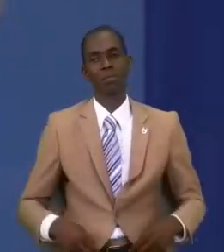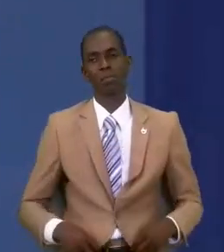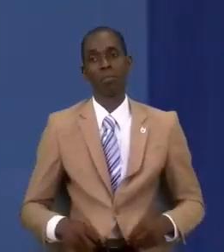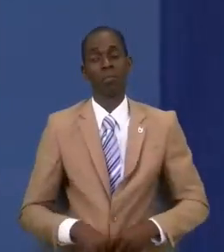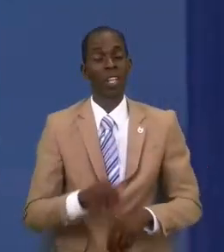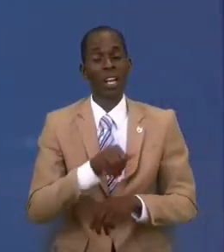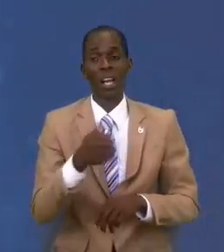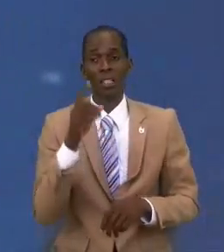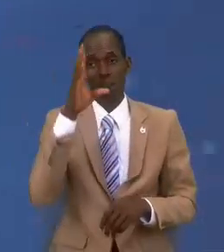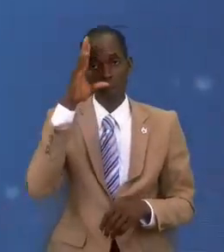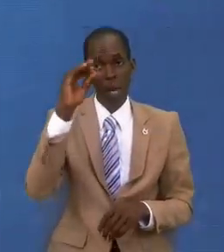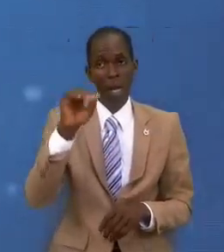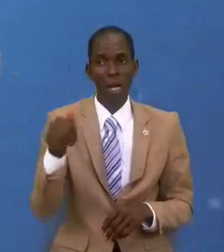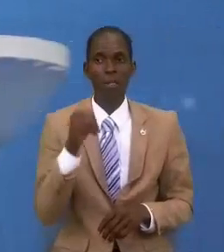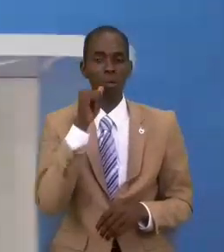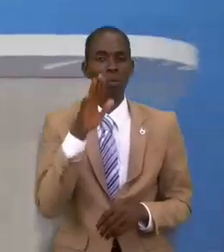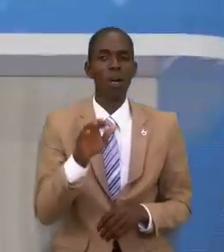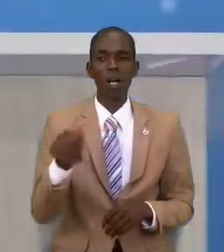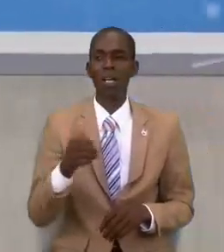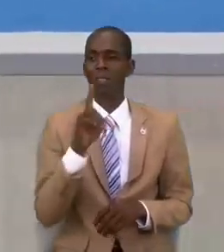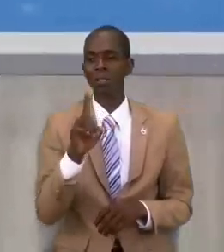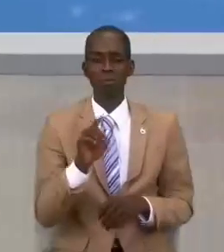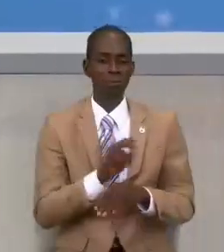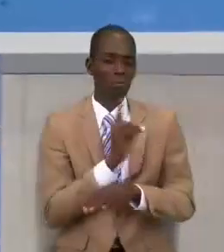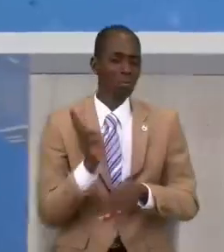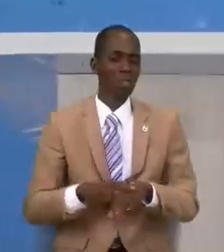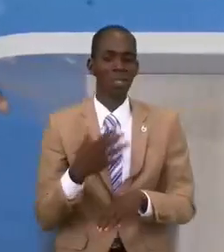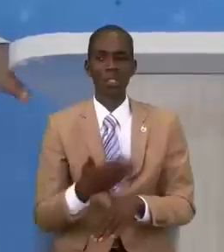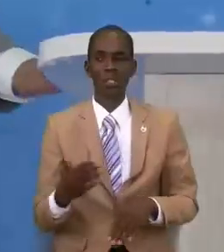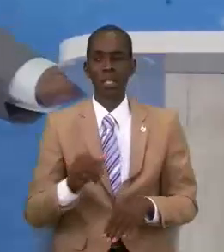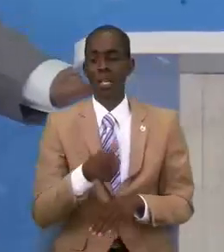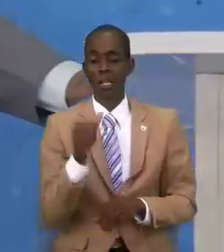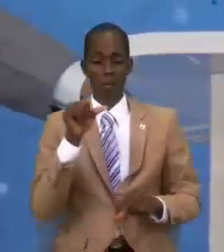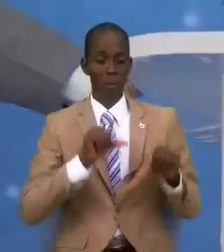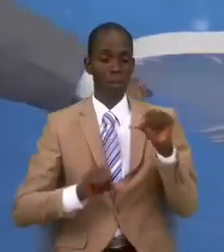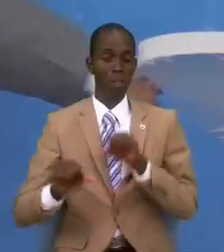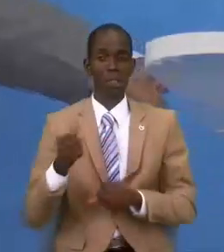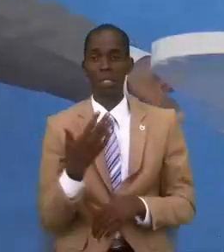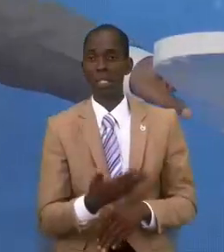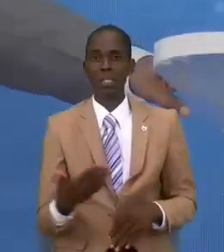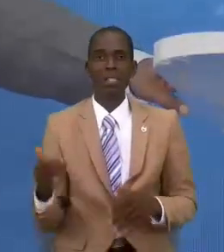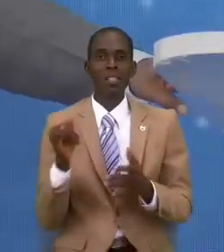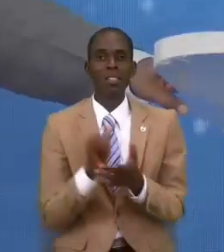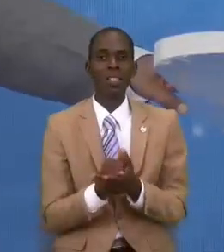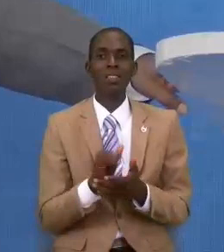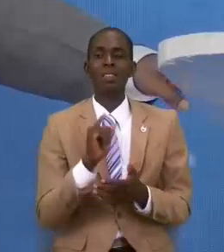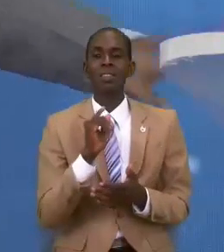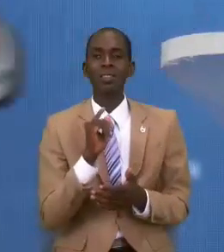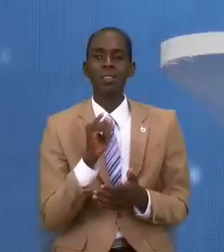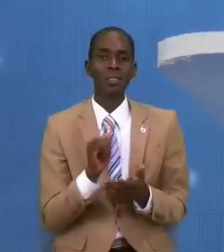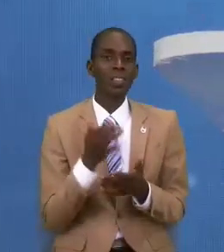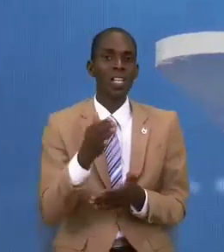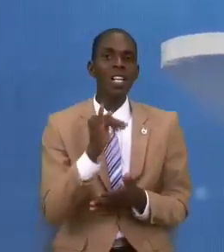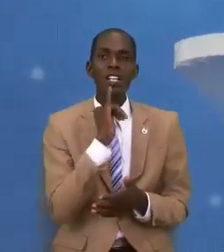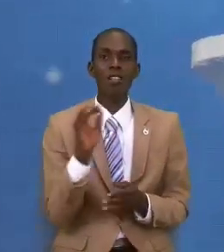thing, any scientific thing. There is nothing that came before that virgin birth that could save.